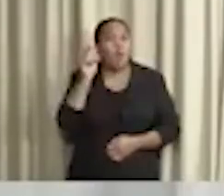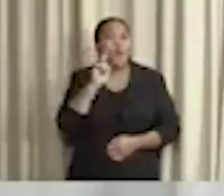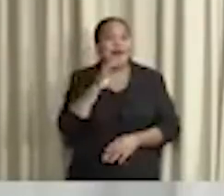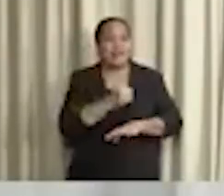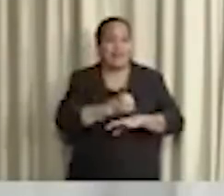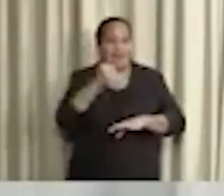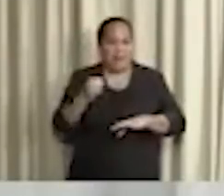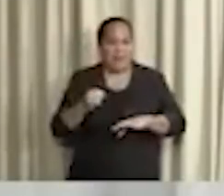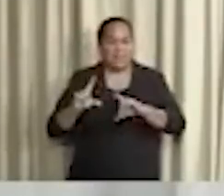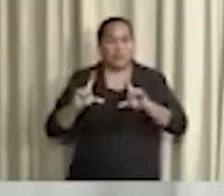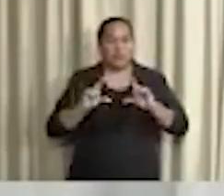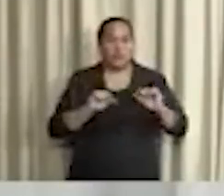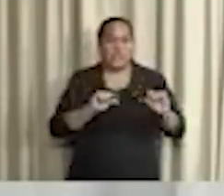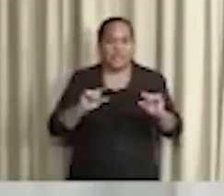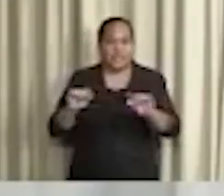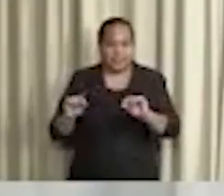government is doing.